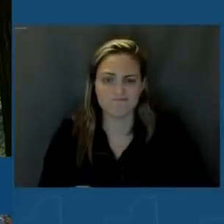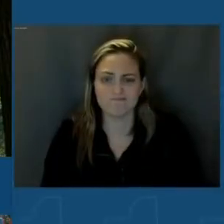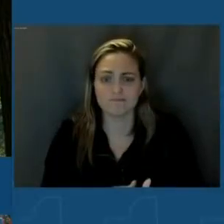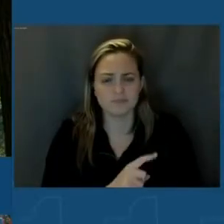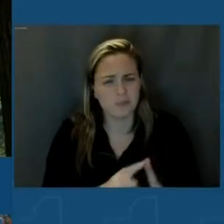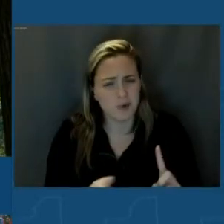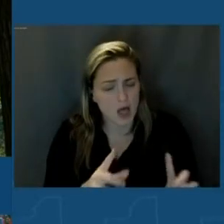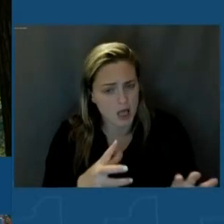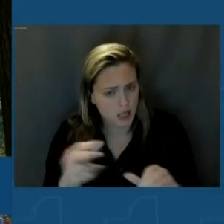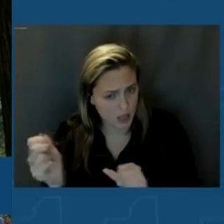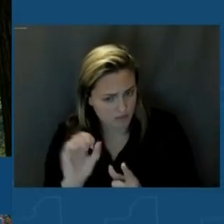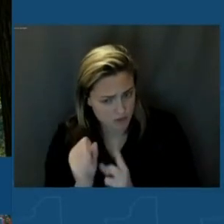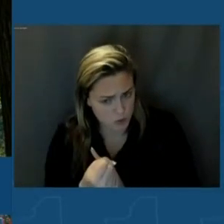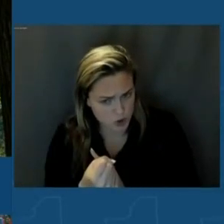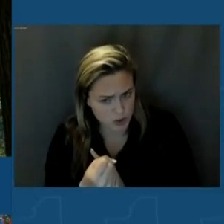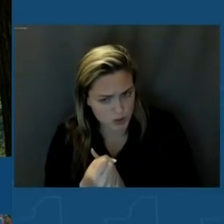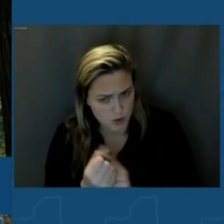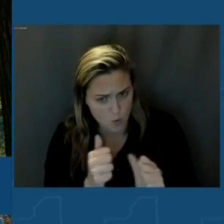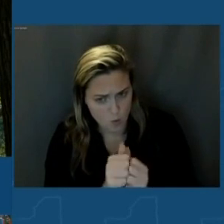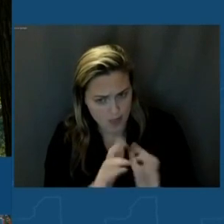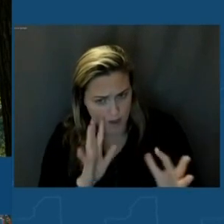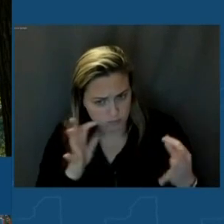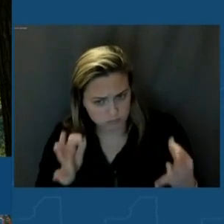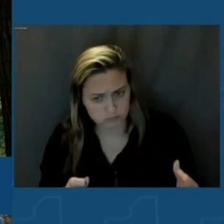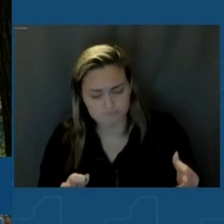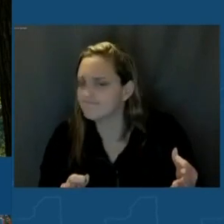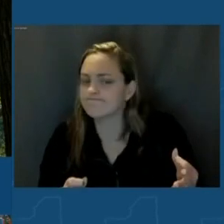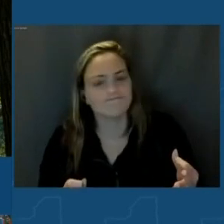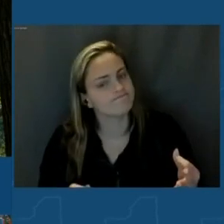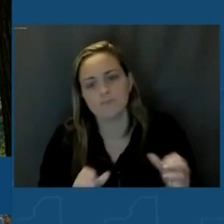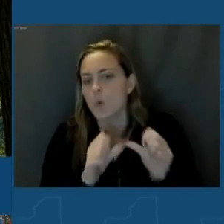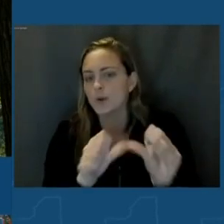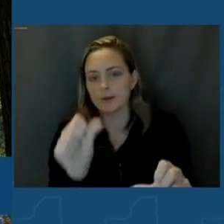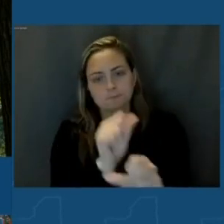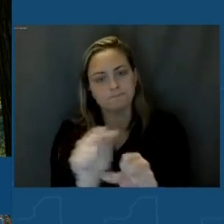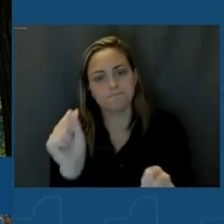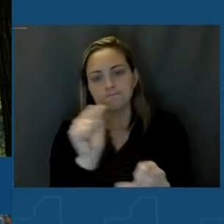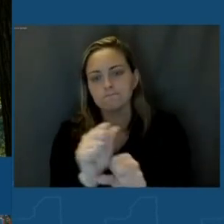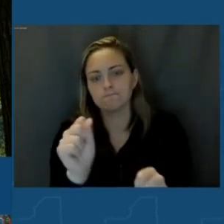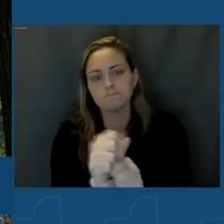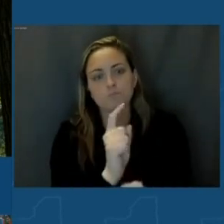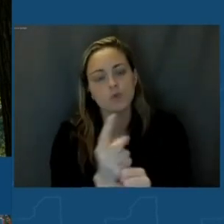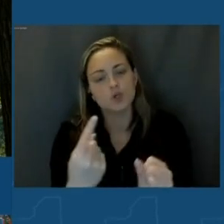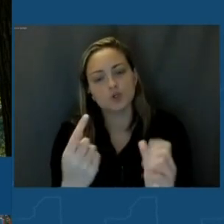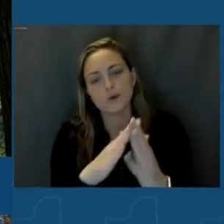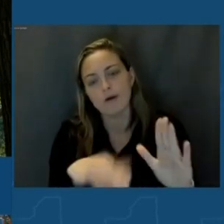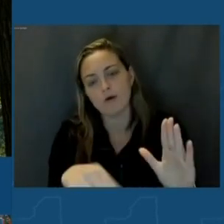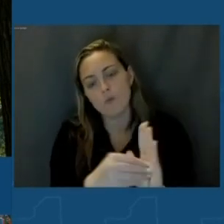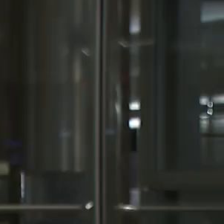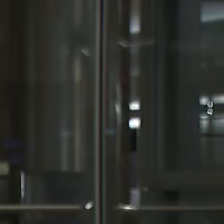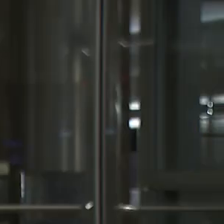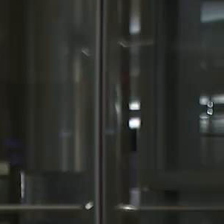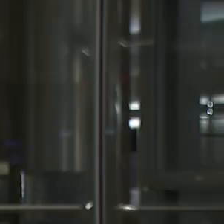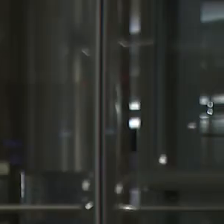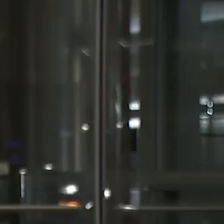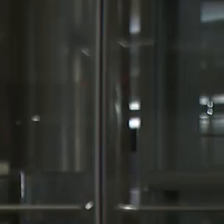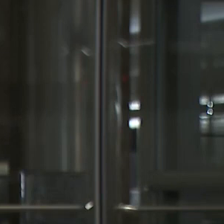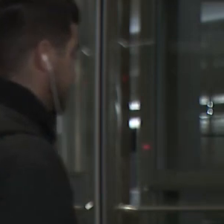walking away from this issue, and I won't stop working hard and fighting until we make housing more affordable for New Yorkers.